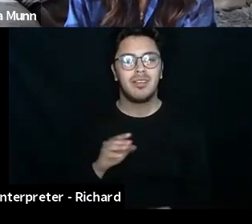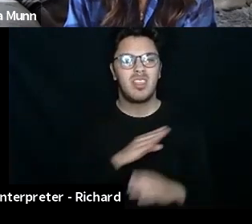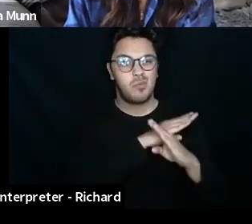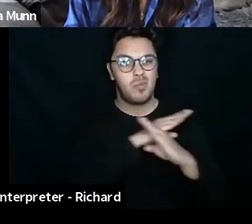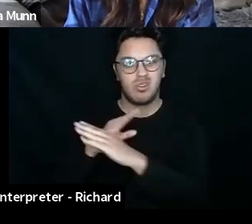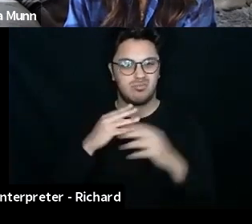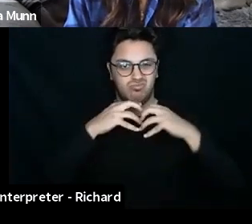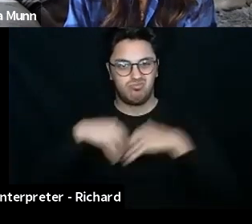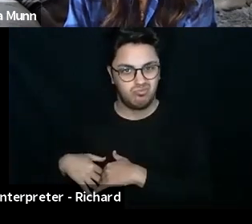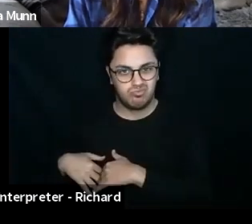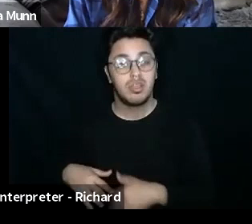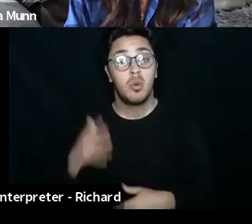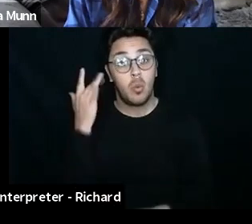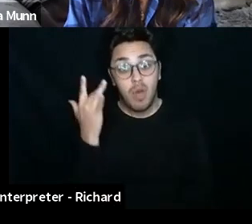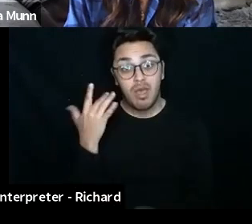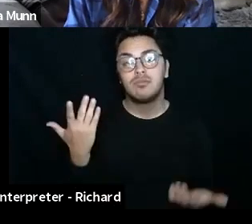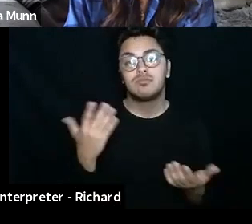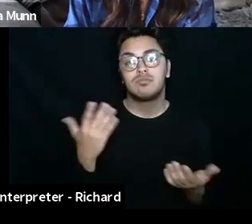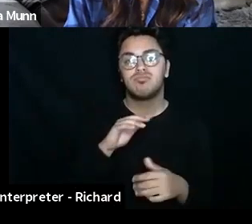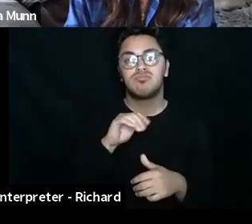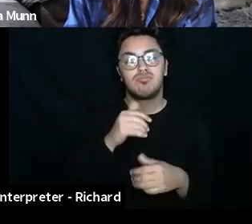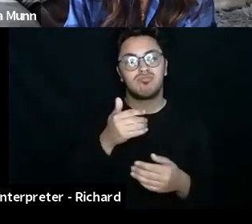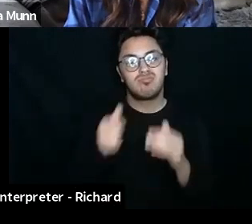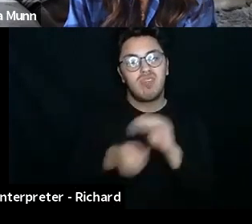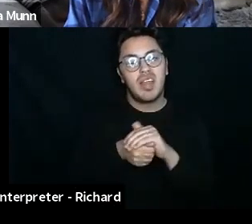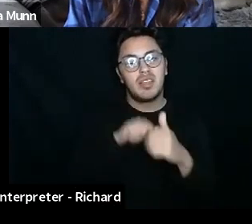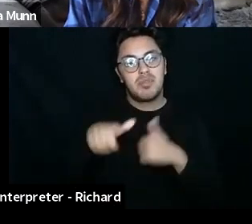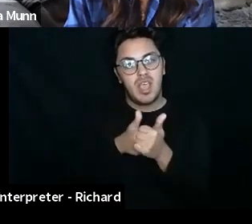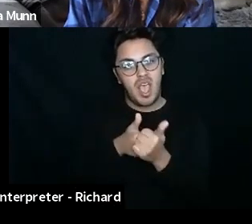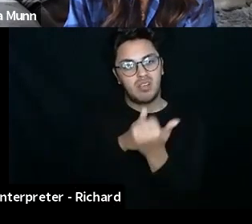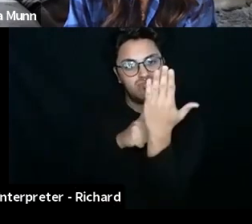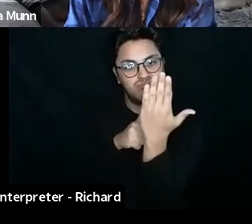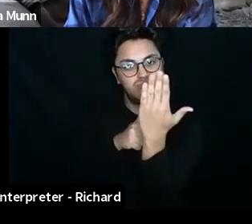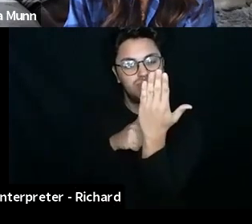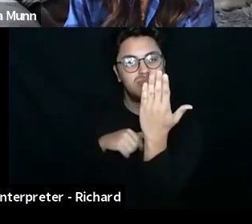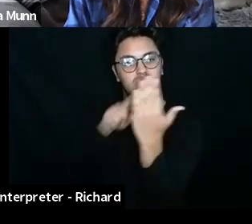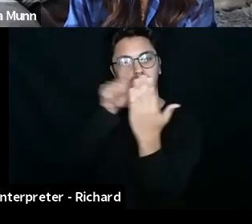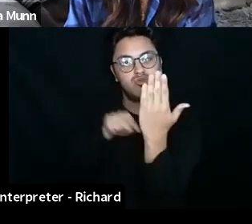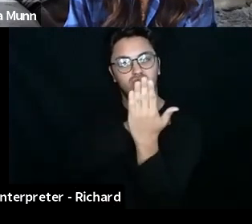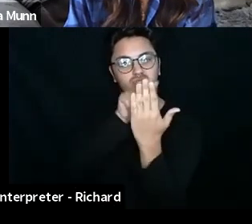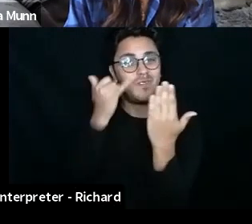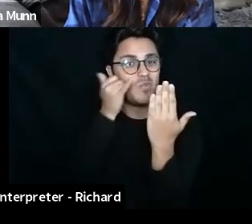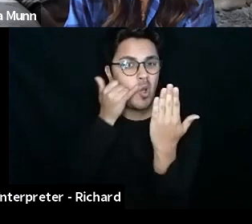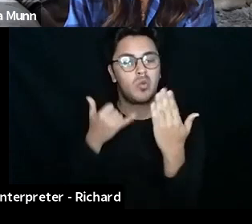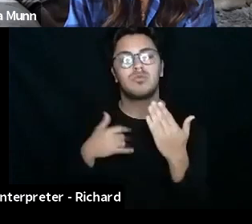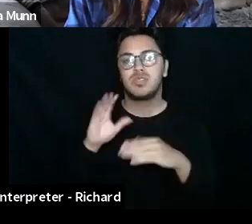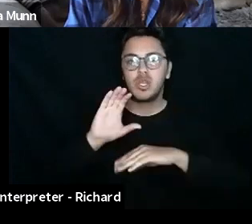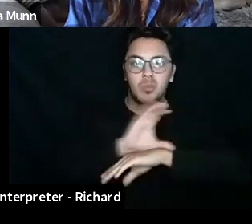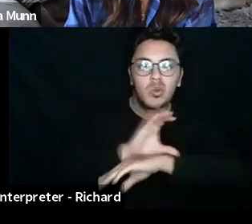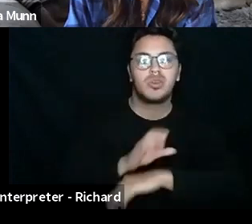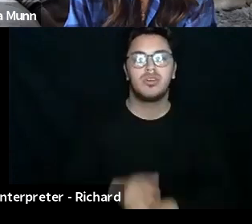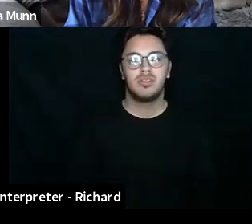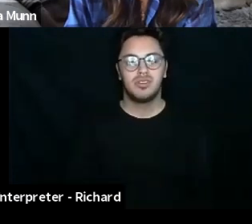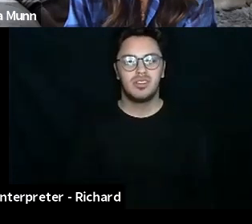you are hiding behind a computer screen or a phone screen. And just like those trolls who like to fire off something nasty and